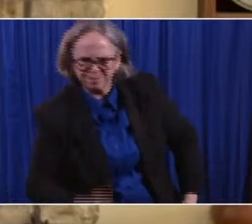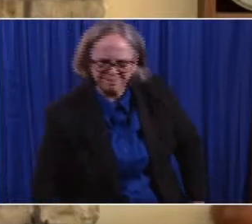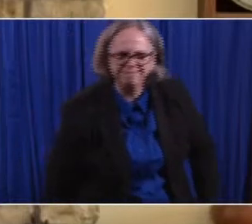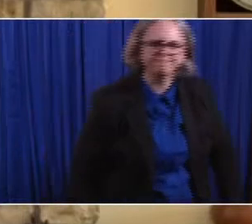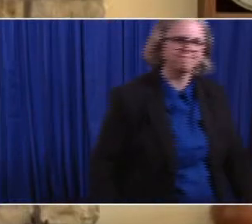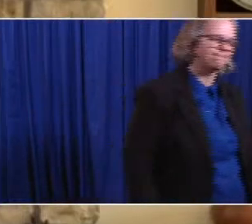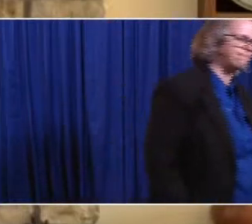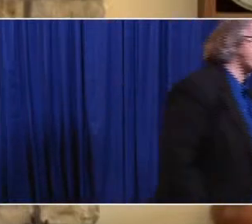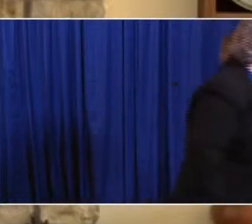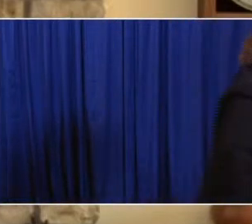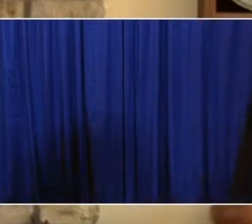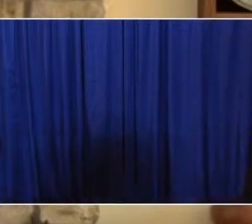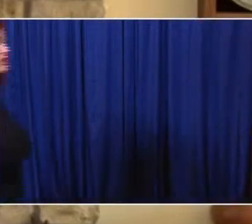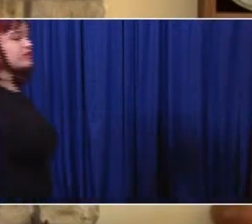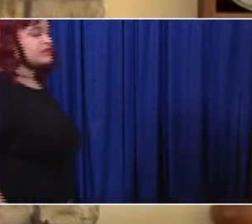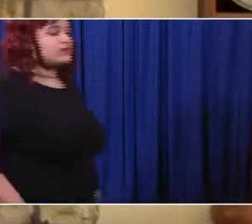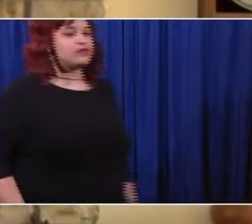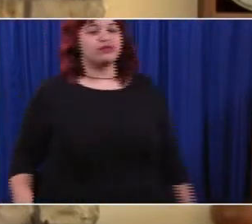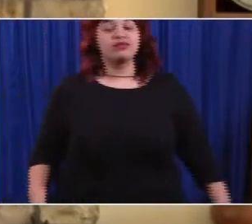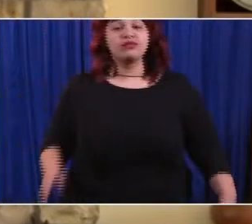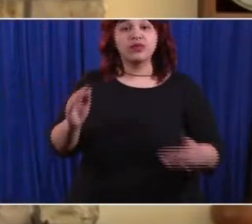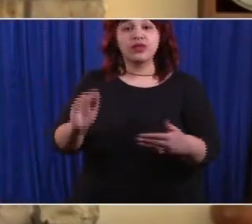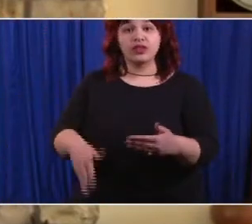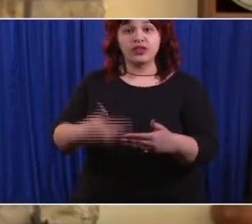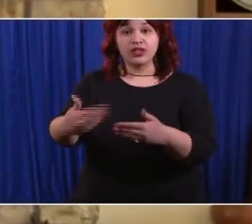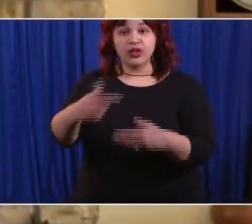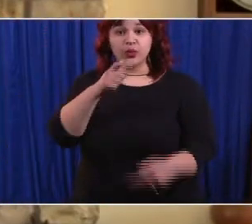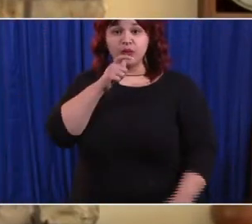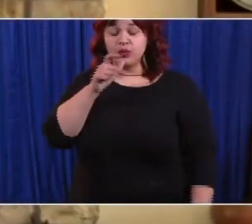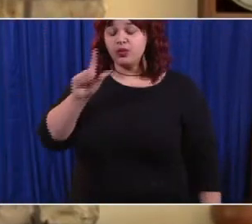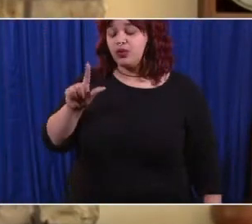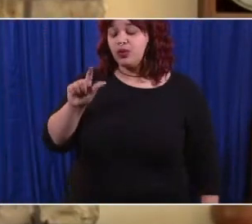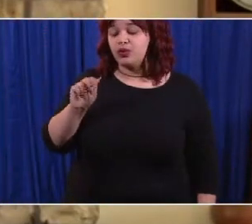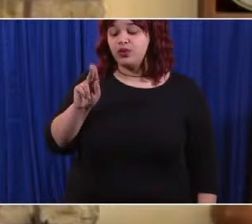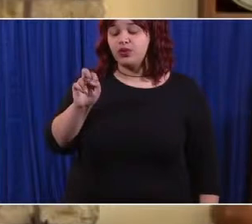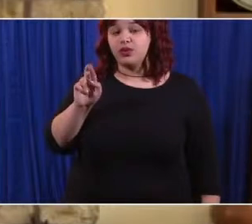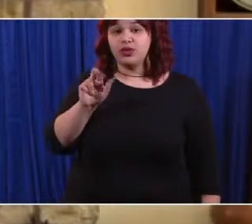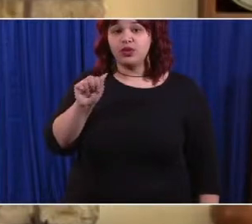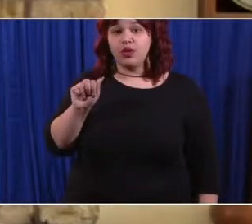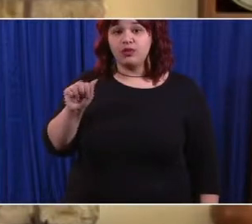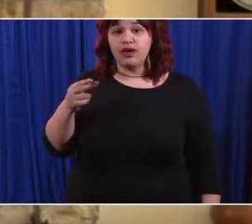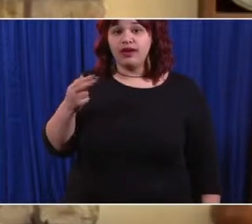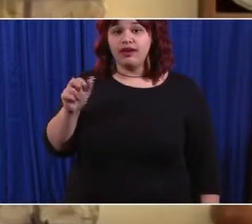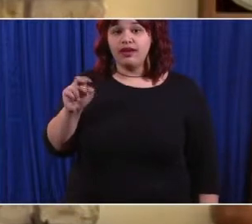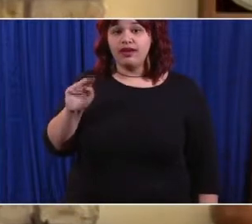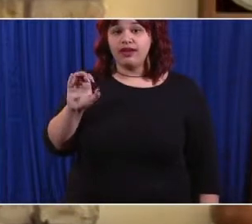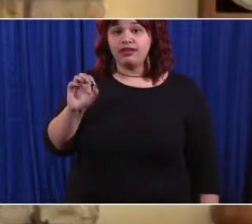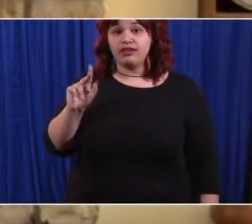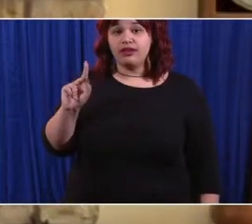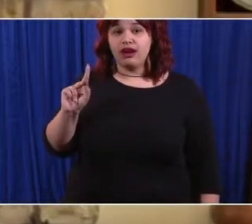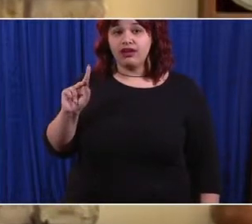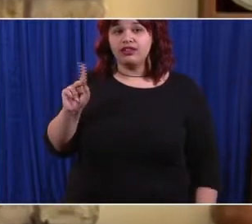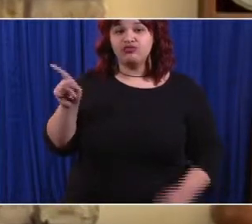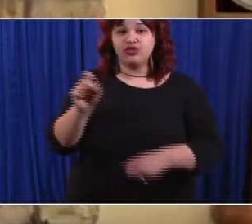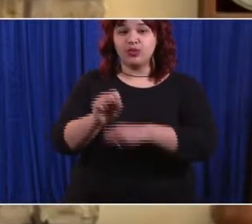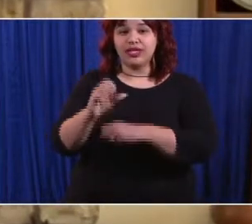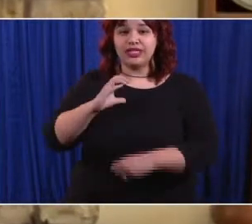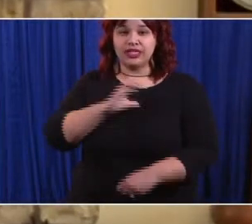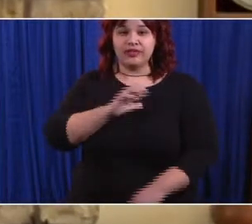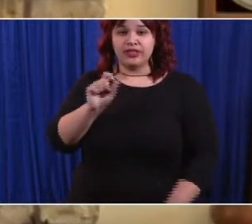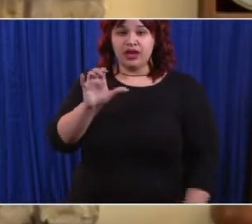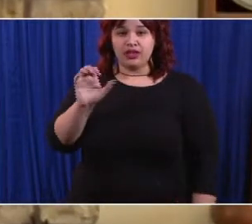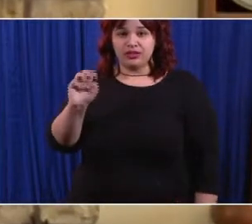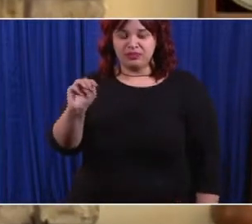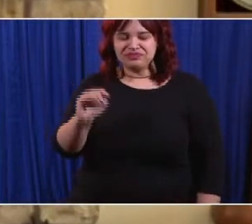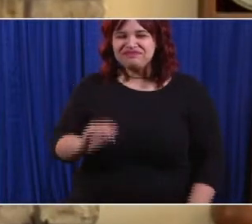you. Next question is from Laura Hancock at cleveland.com. Hi, Laura. Hi, Governor.